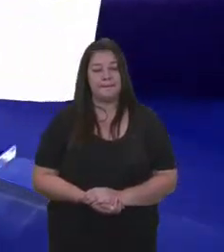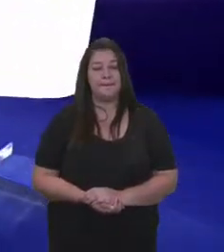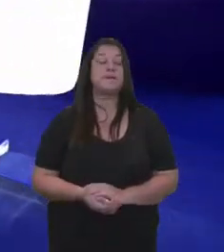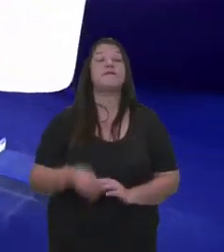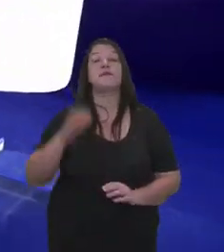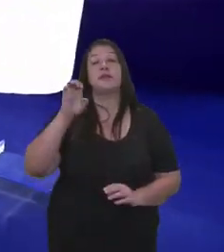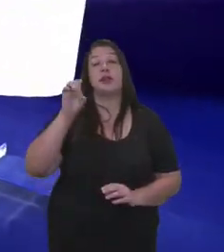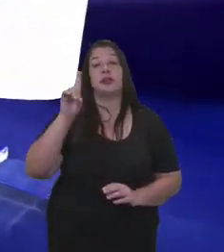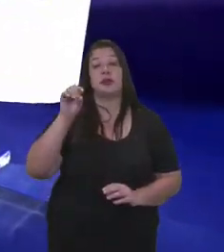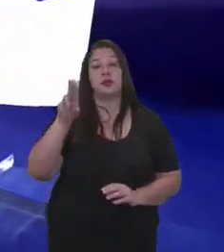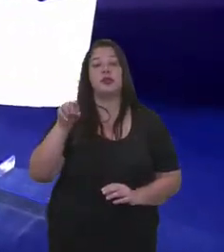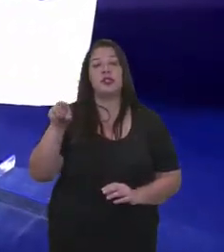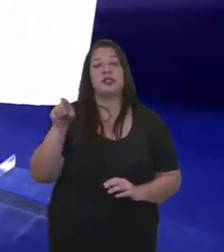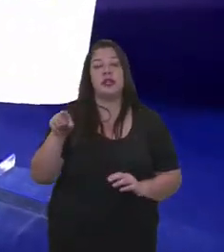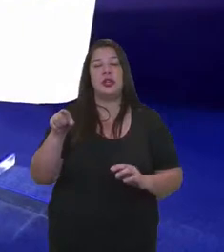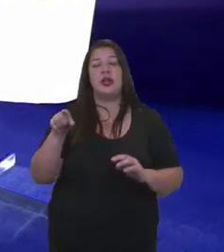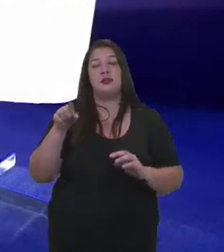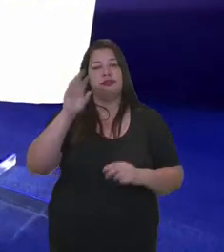Edu,